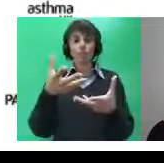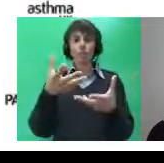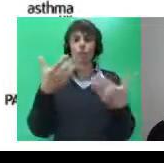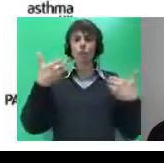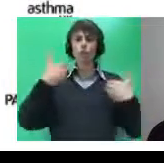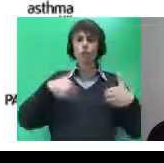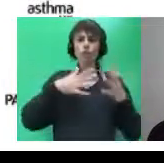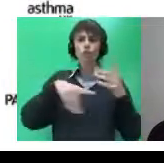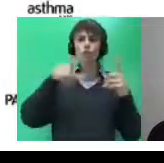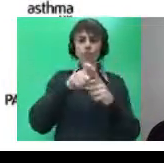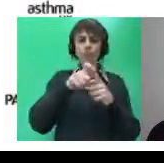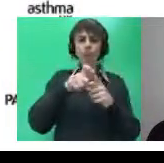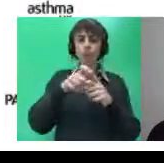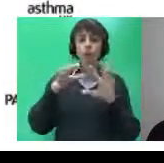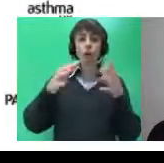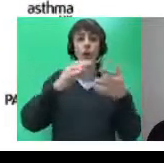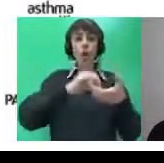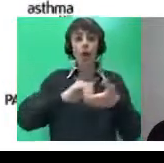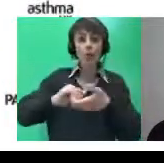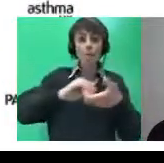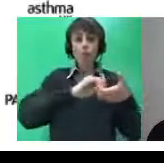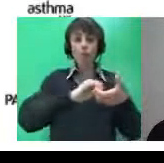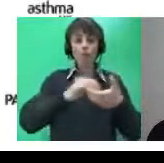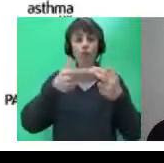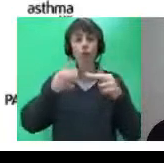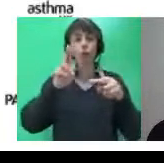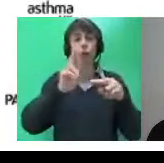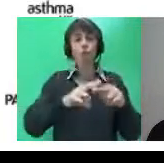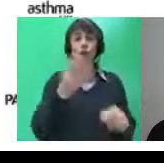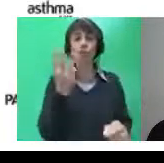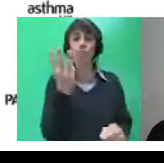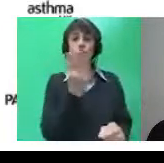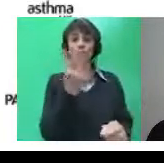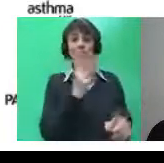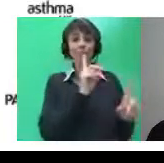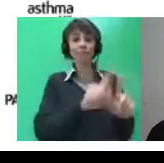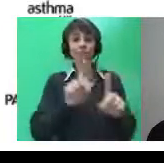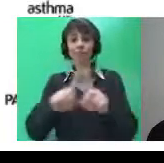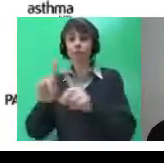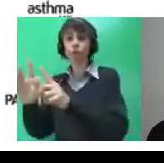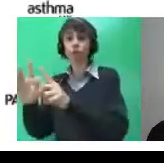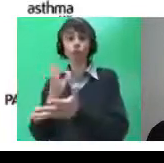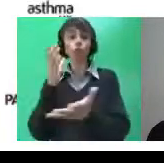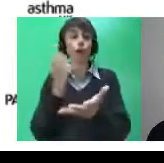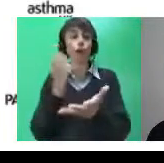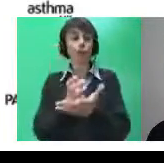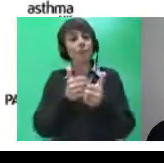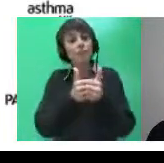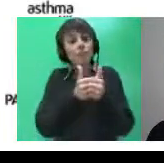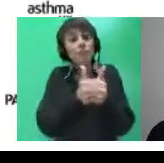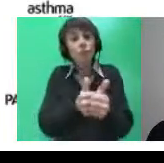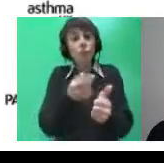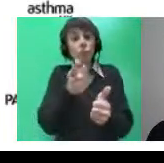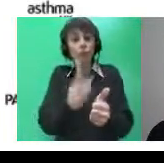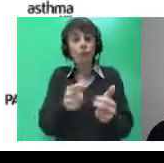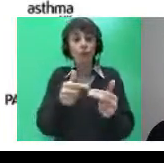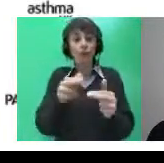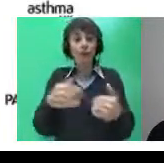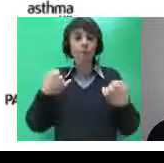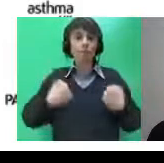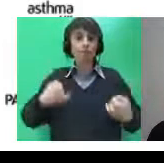of 13 health and care charities supporting people with long-term conditions to live well and to get the help that they need when they need